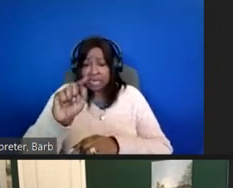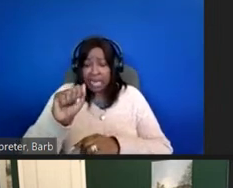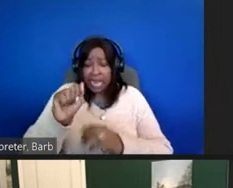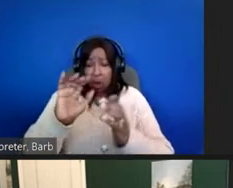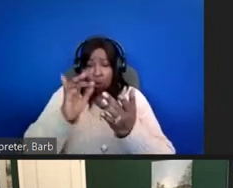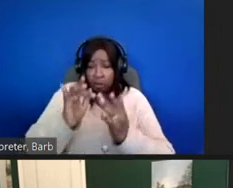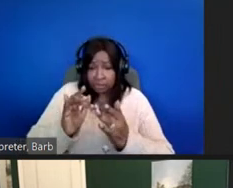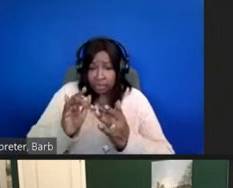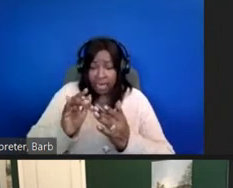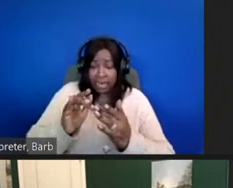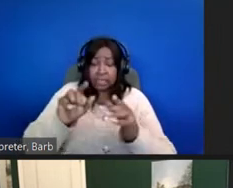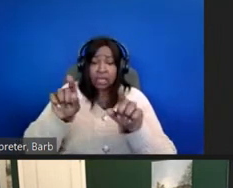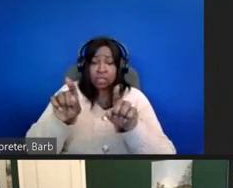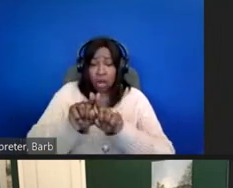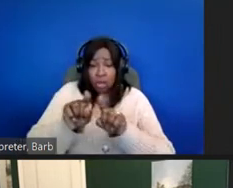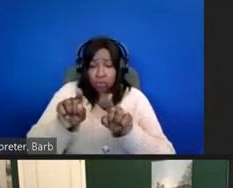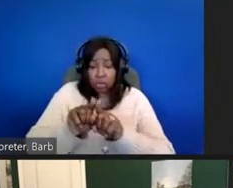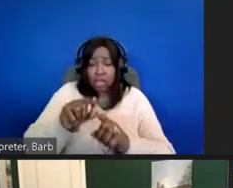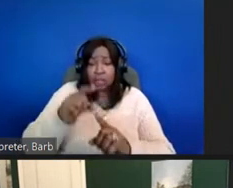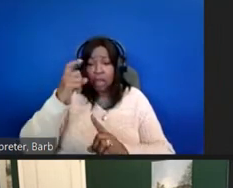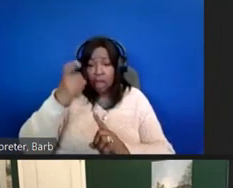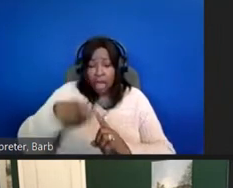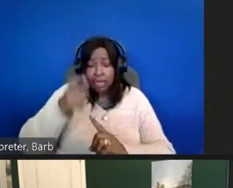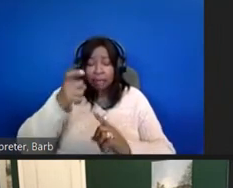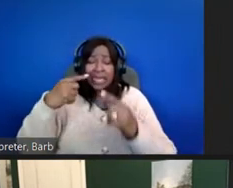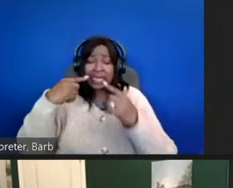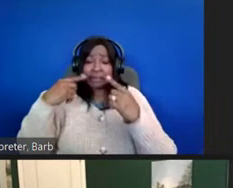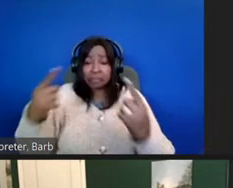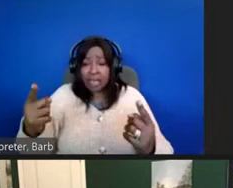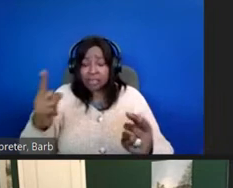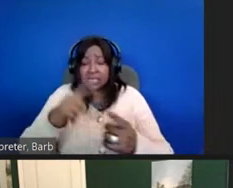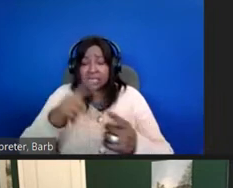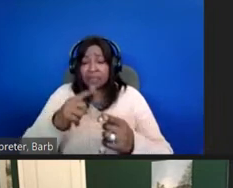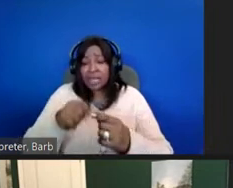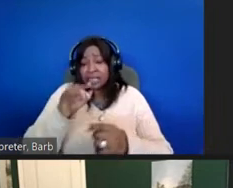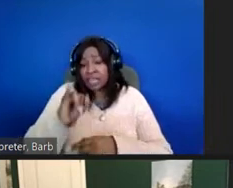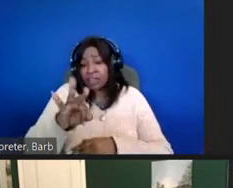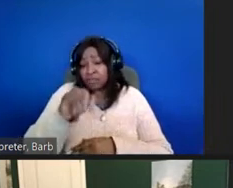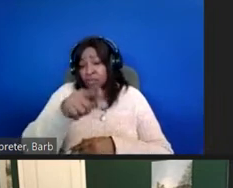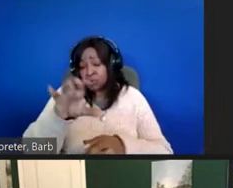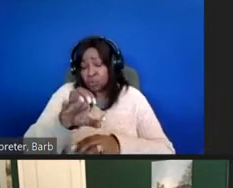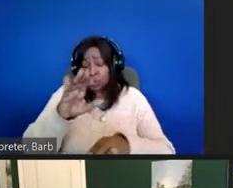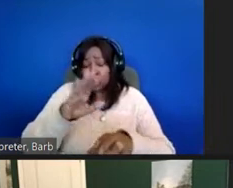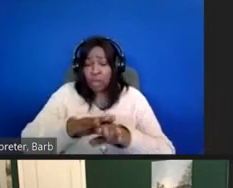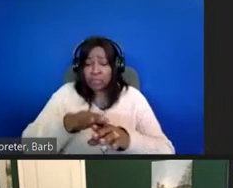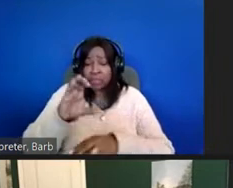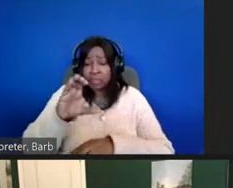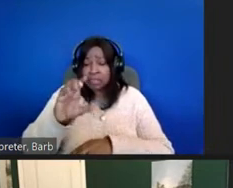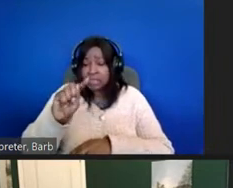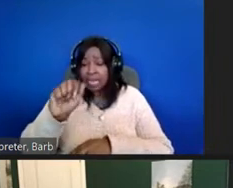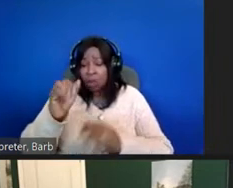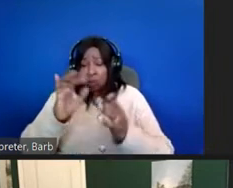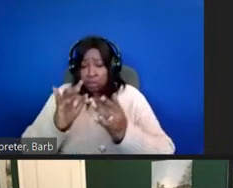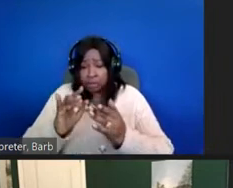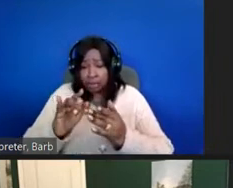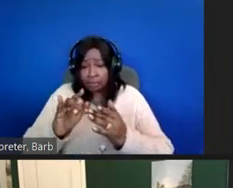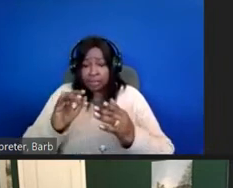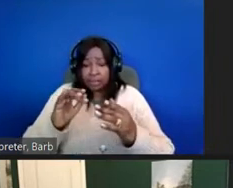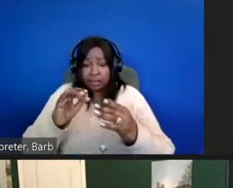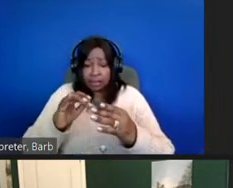as the automated announcements. And then if you do them on the CTA website, to make sure that they're screen reader